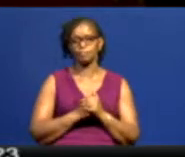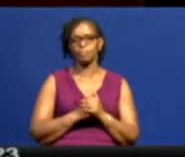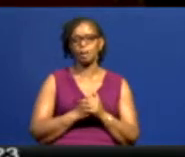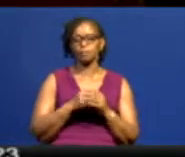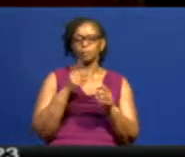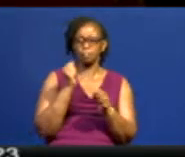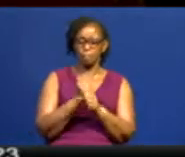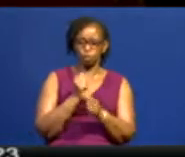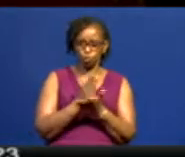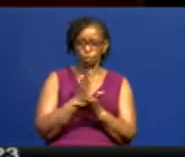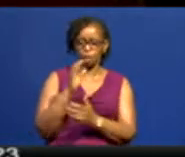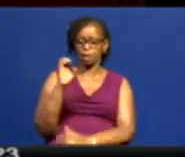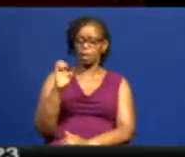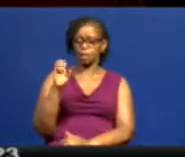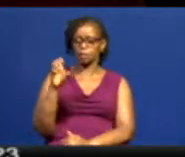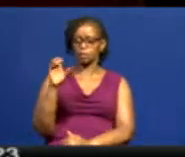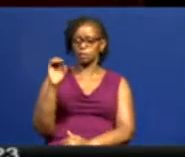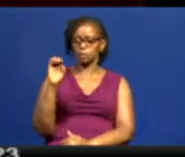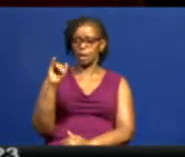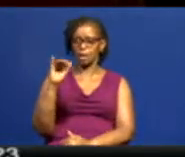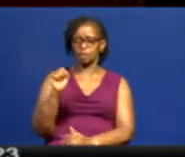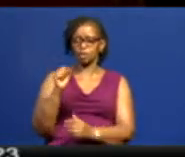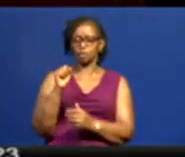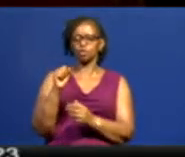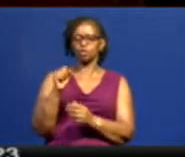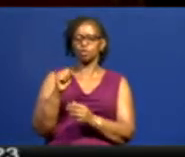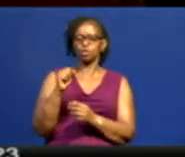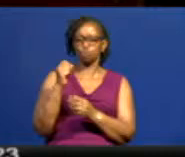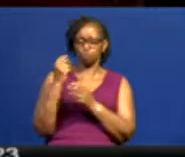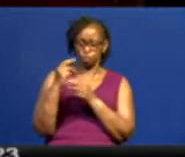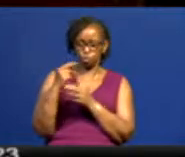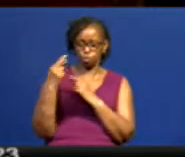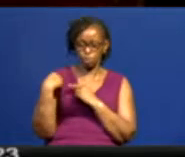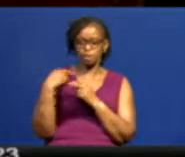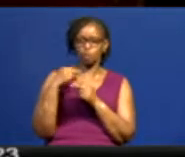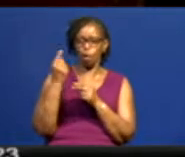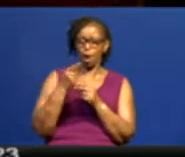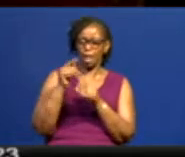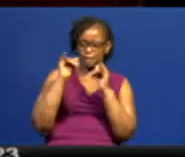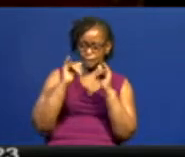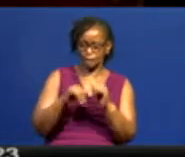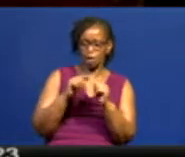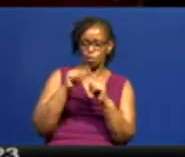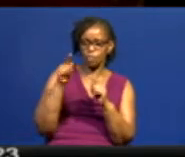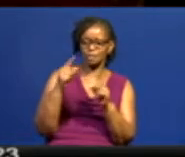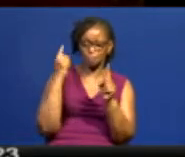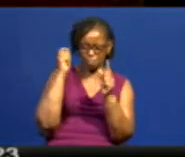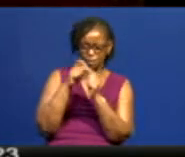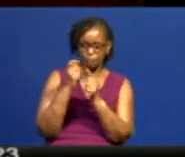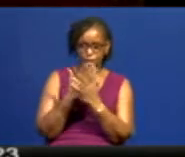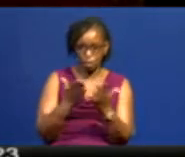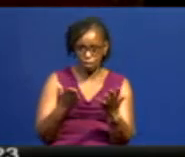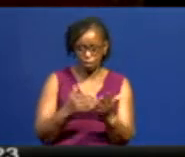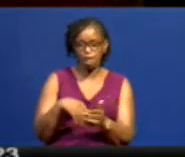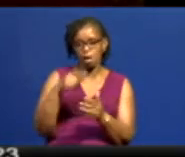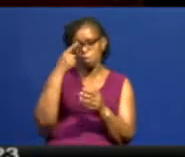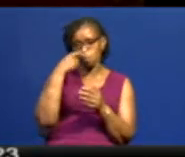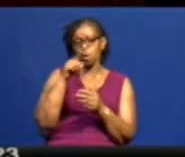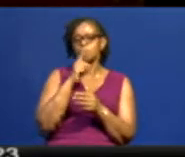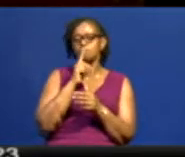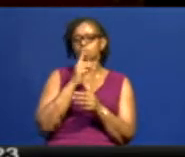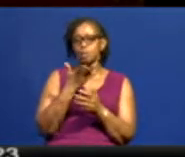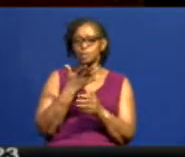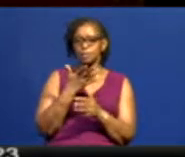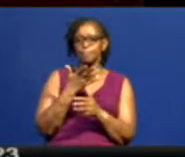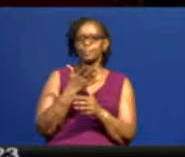excise duty only remains on those particular items. The policy has approved that only optimal rate